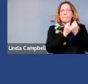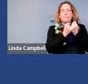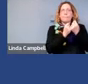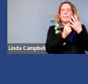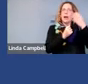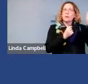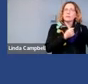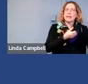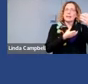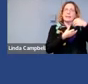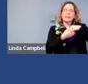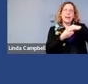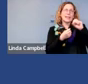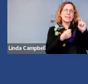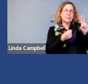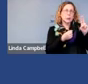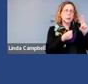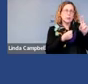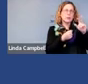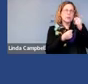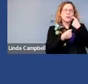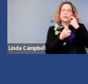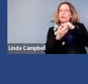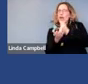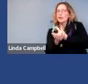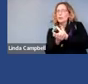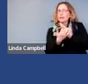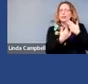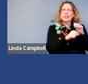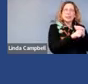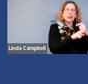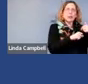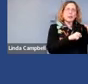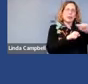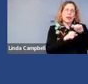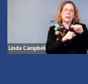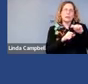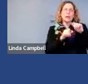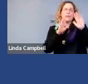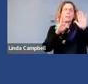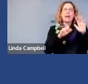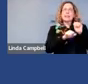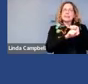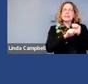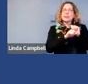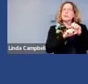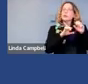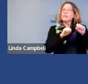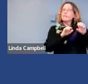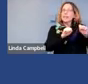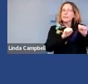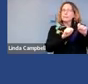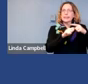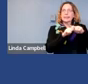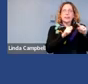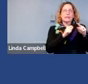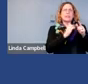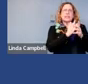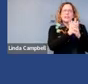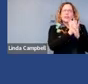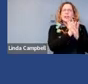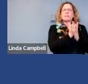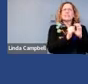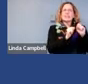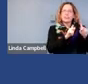And I also want to be grateful to our amazing team, both internal and external to St. Mary's, those who are still working with us, and those who have graduated